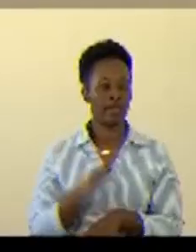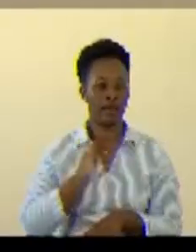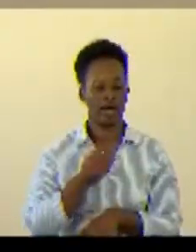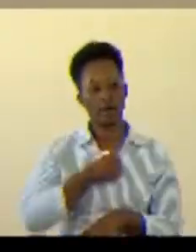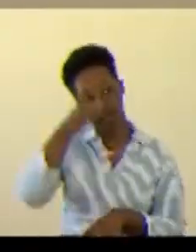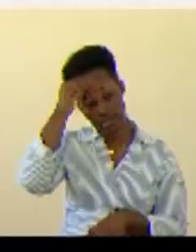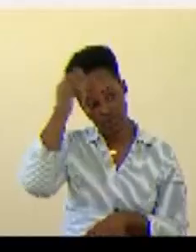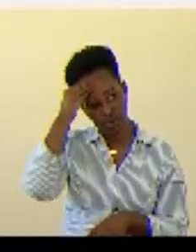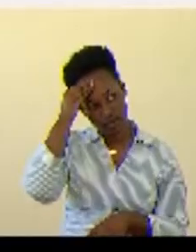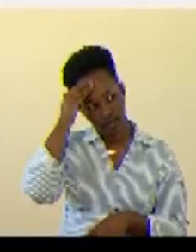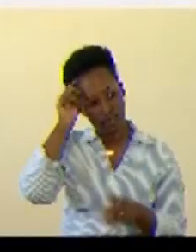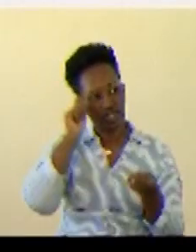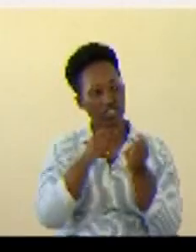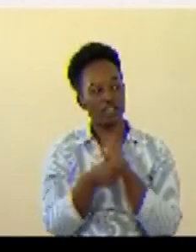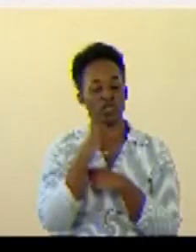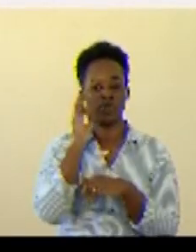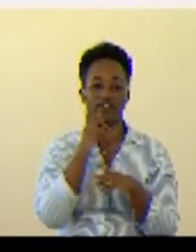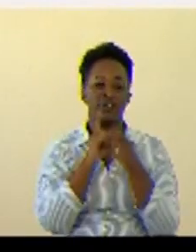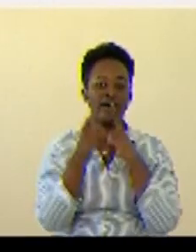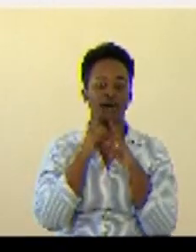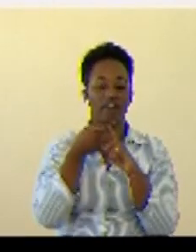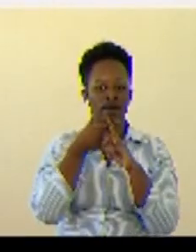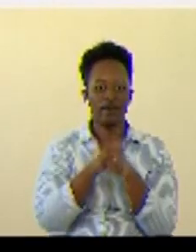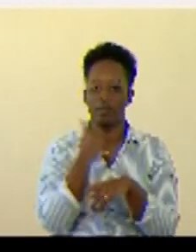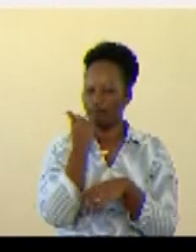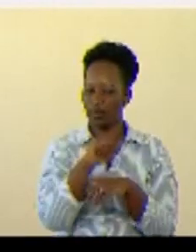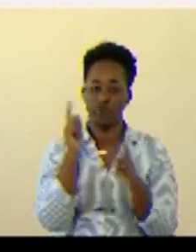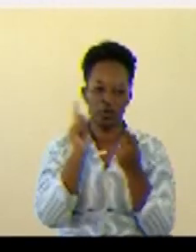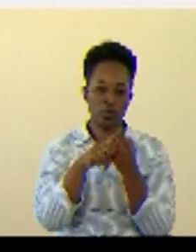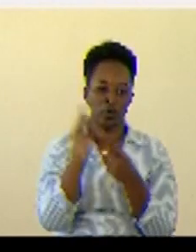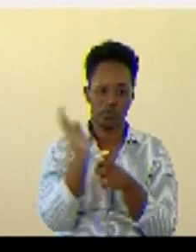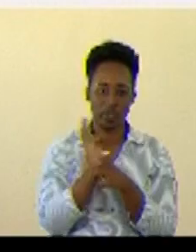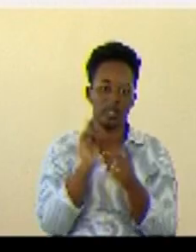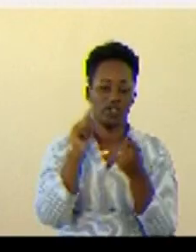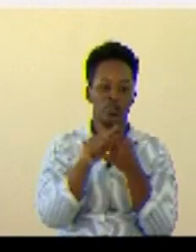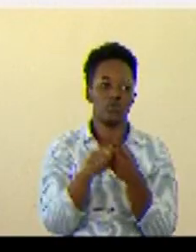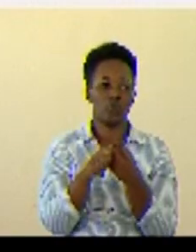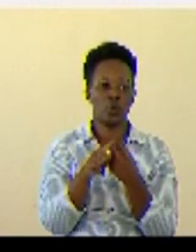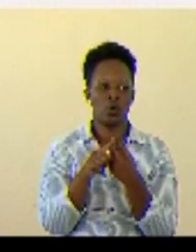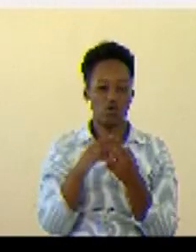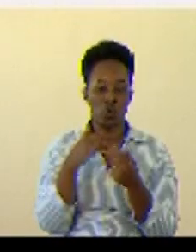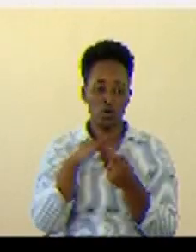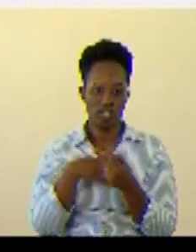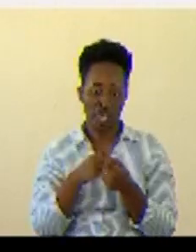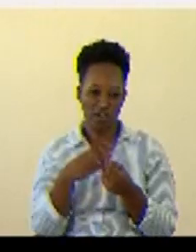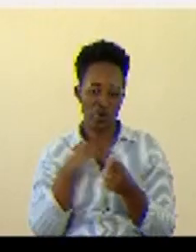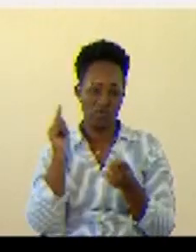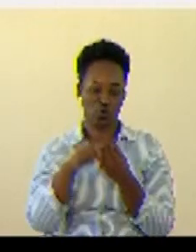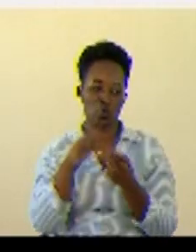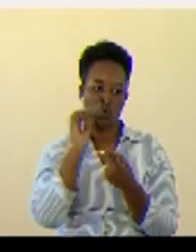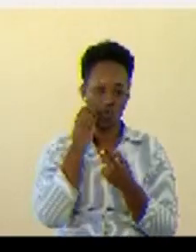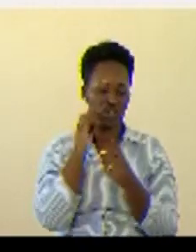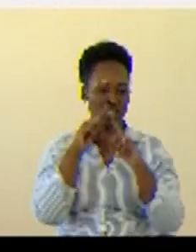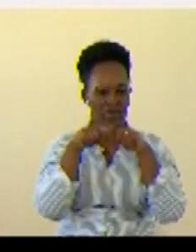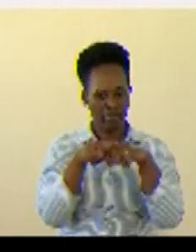lesson. Change of the color from blue to green, to yellow, to orange. I told you changing of the color depends on